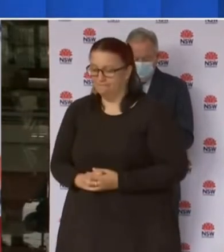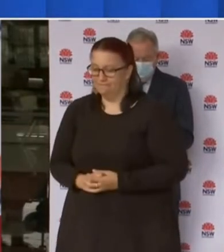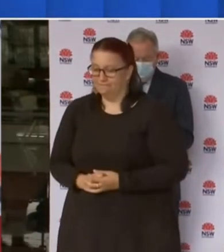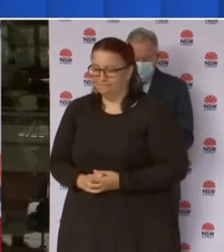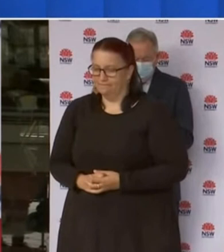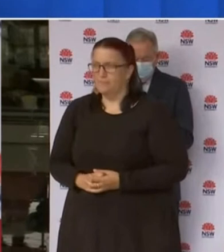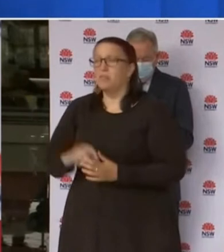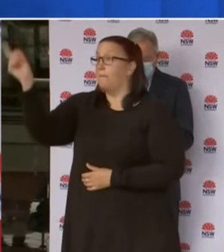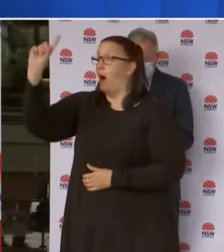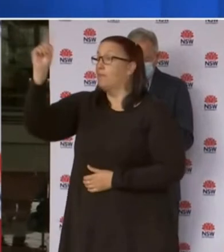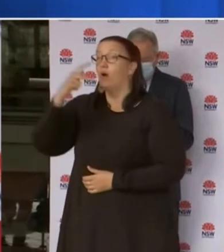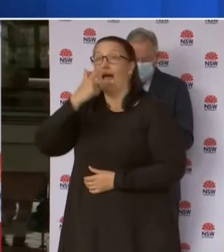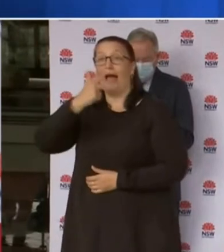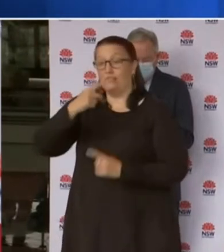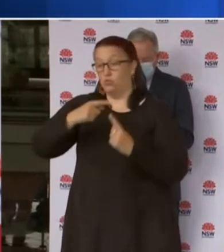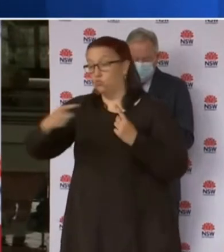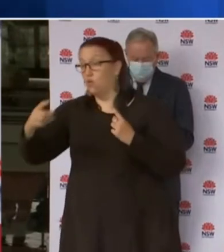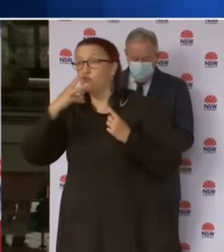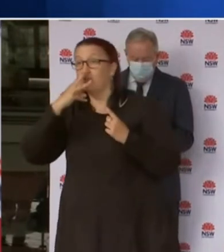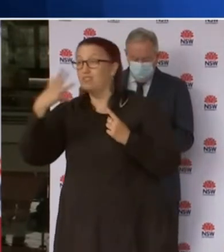the general population is AstraZeneca